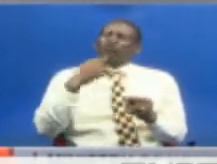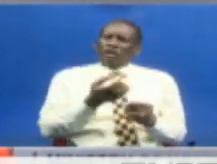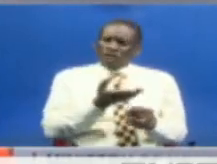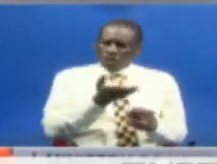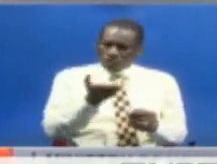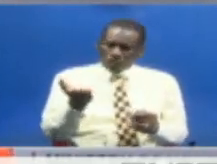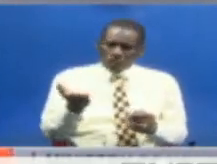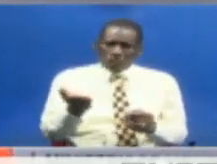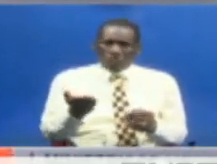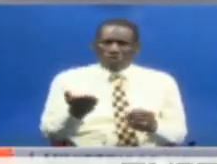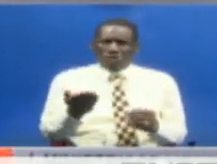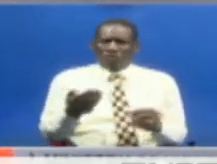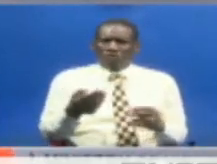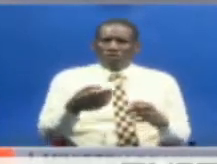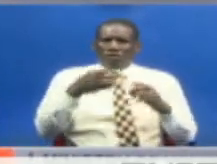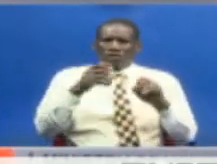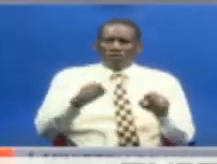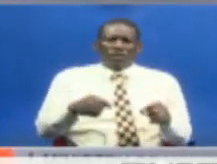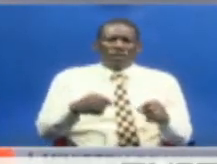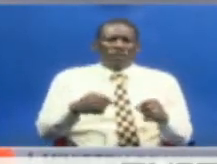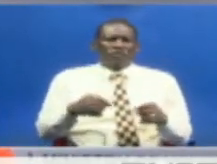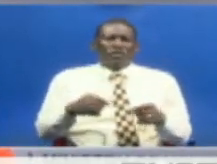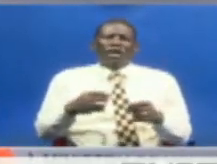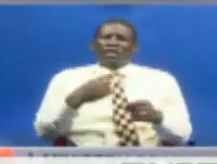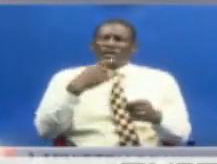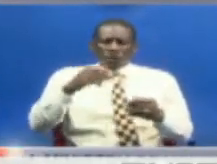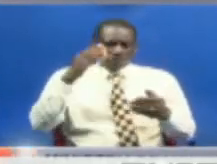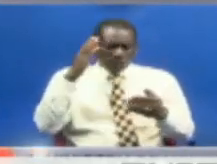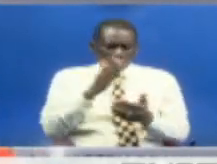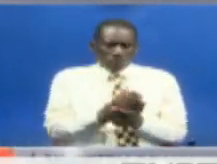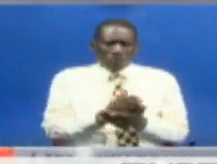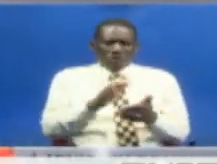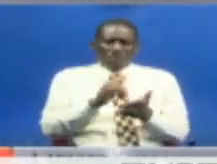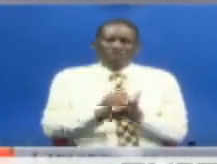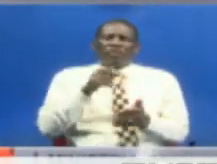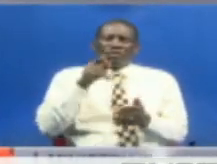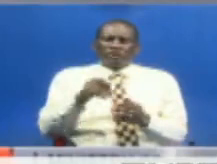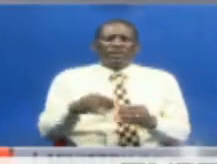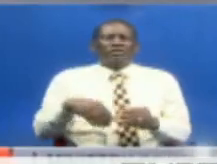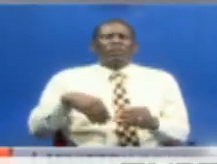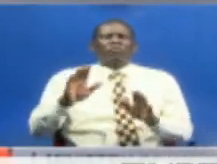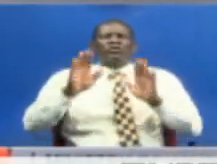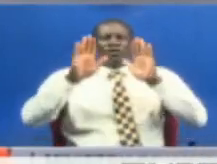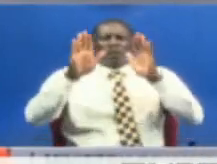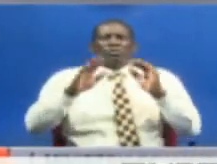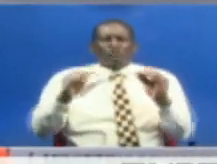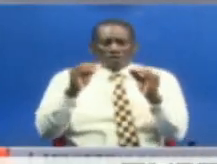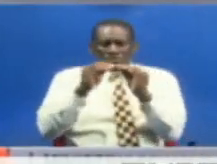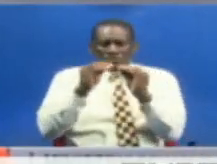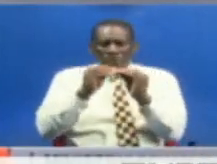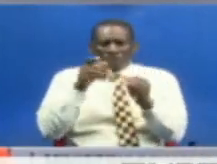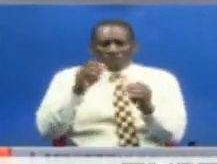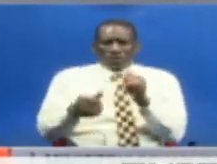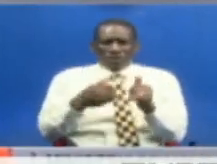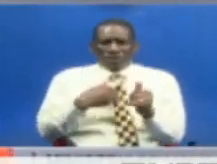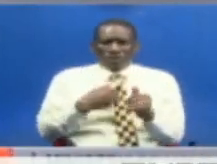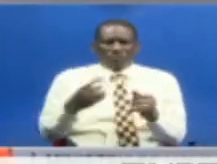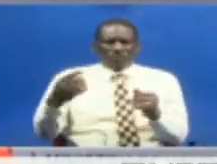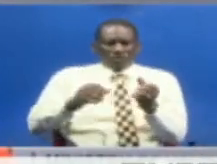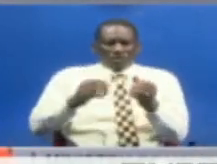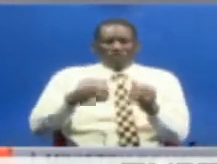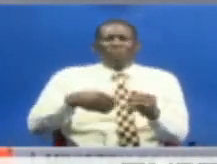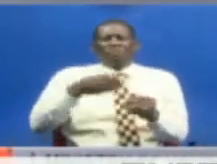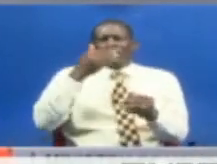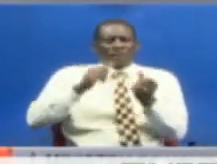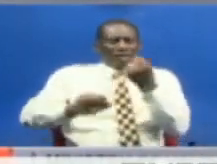for certainty, without any fear of contradiction, that this is the most important, the most significant activity I have